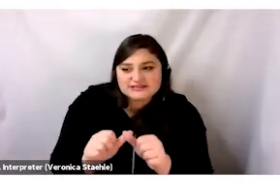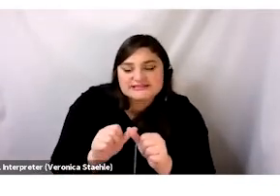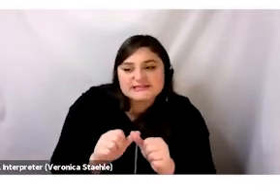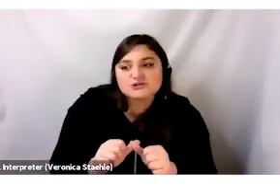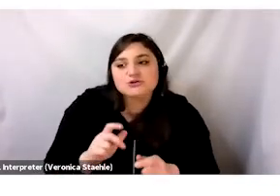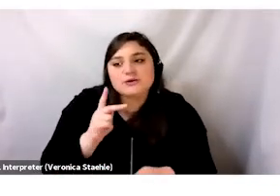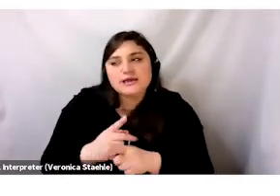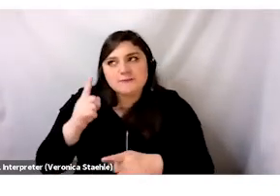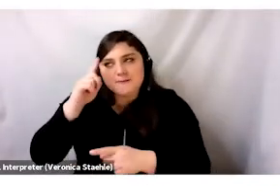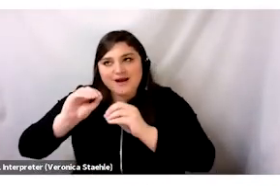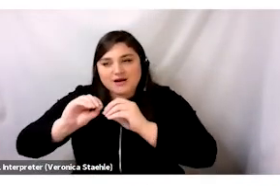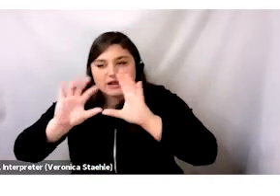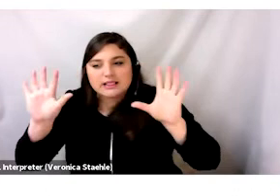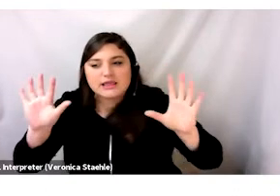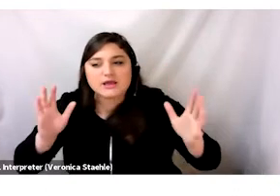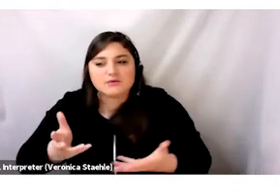work.